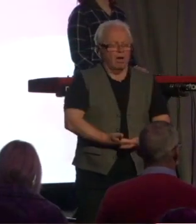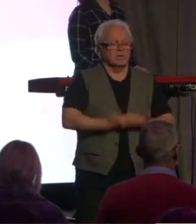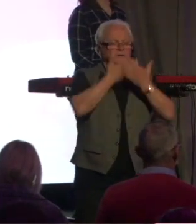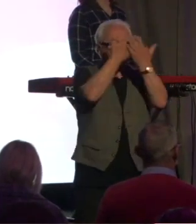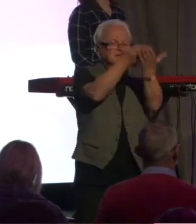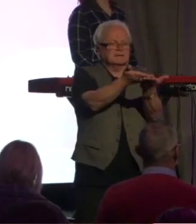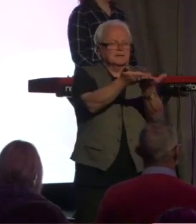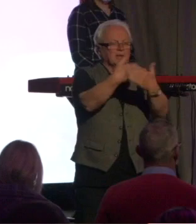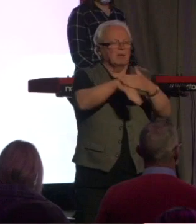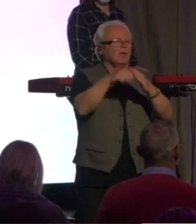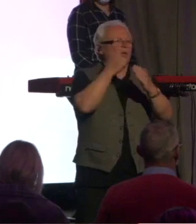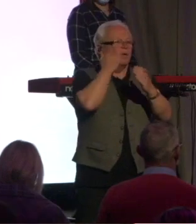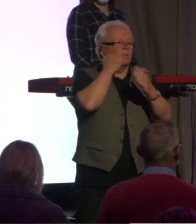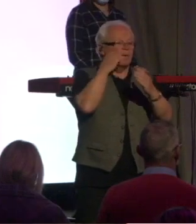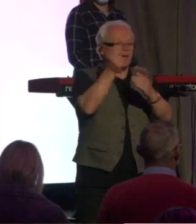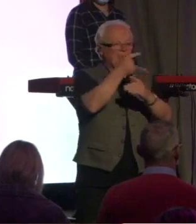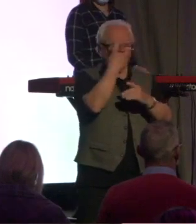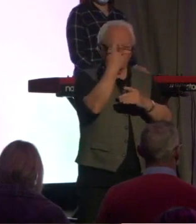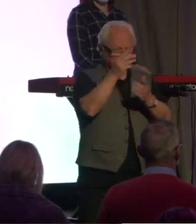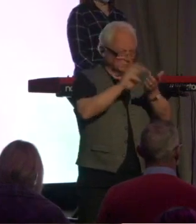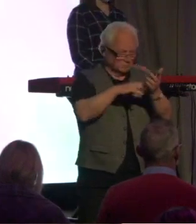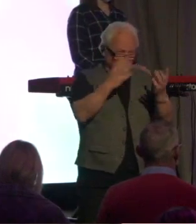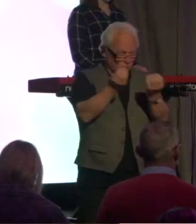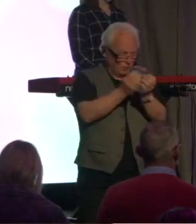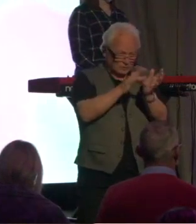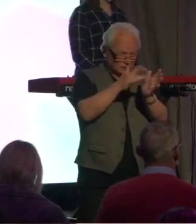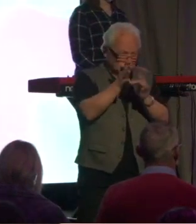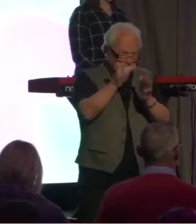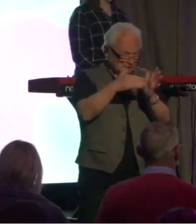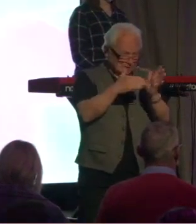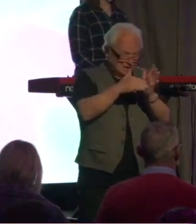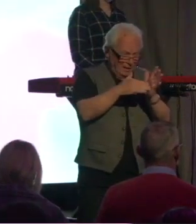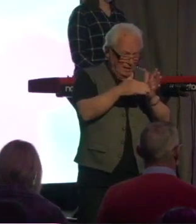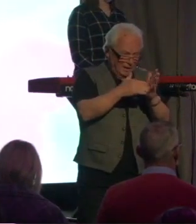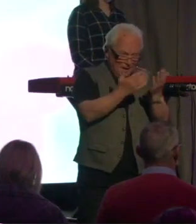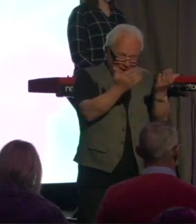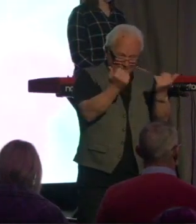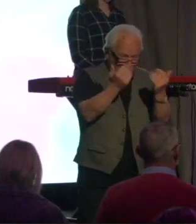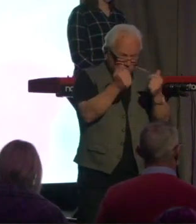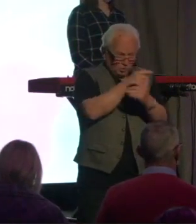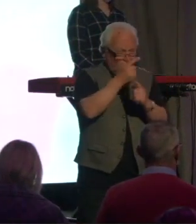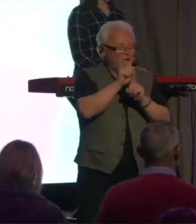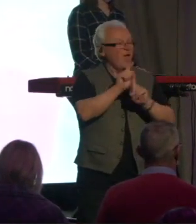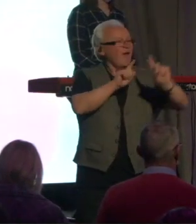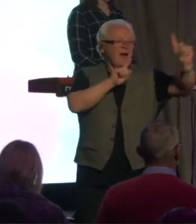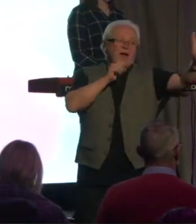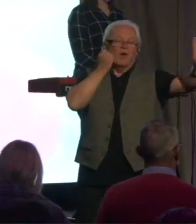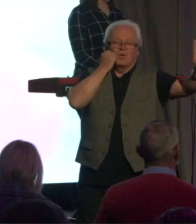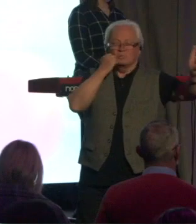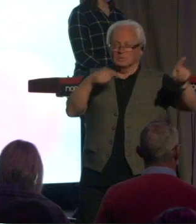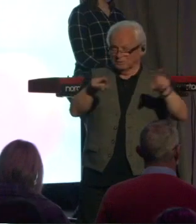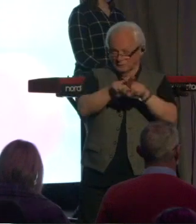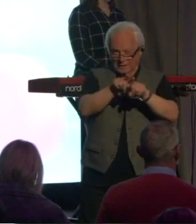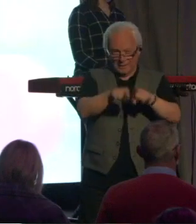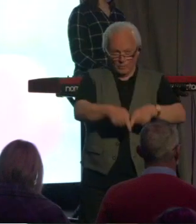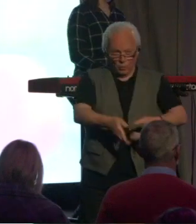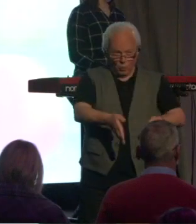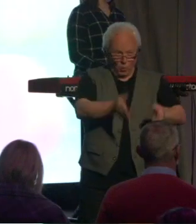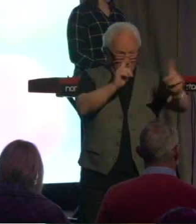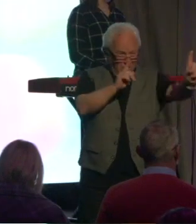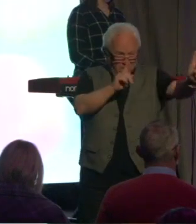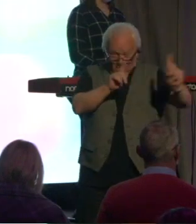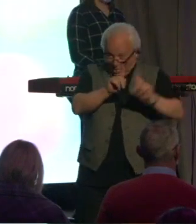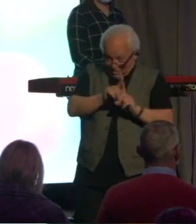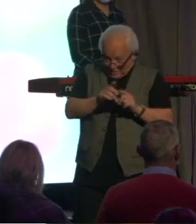have a moment with Jesus today. Come on, church, let's not walk out those doors the same way we came in. Let's